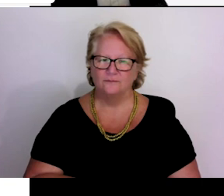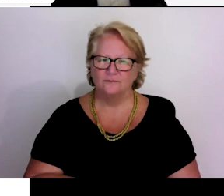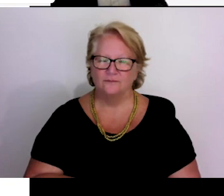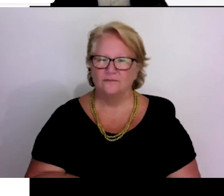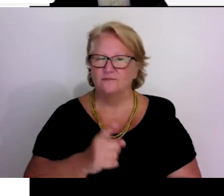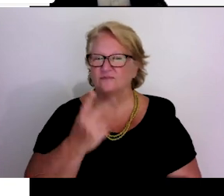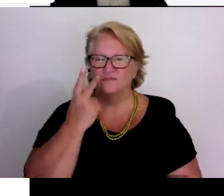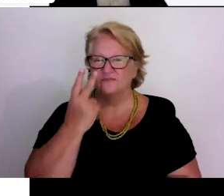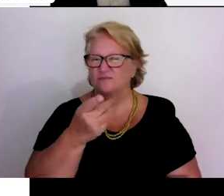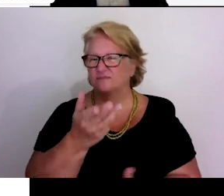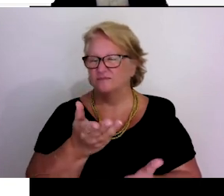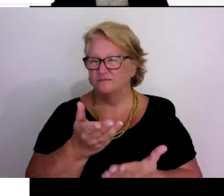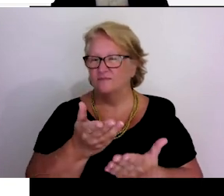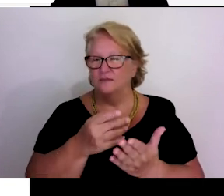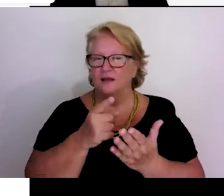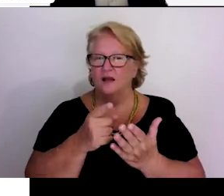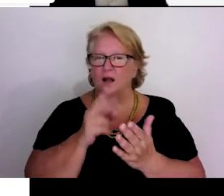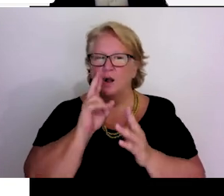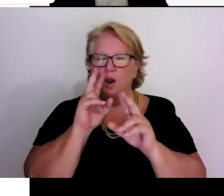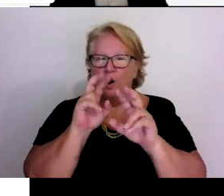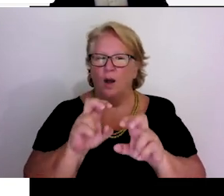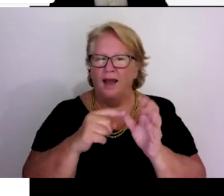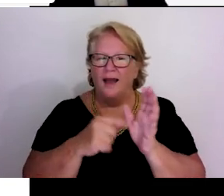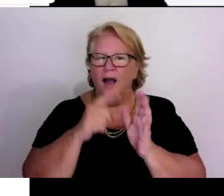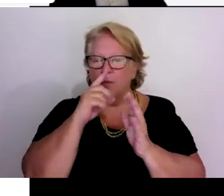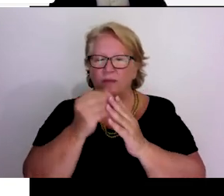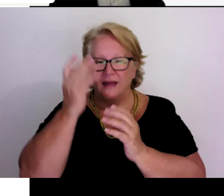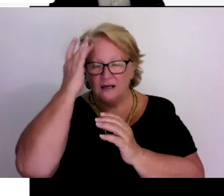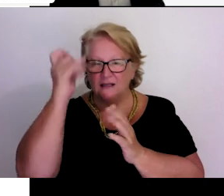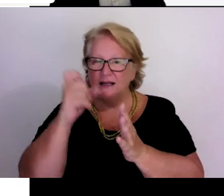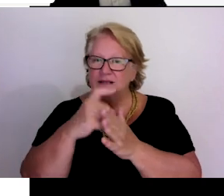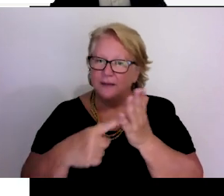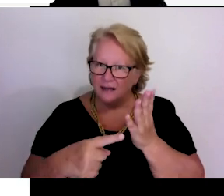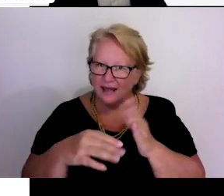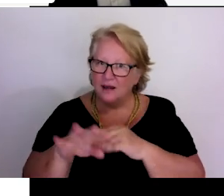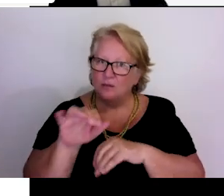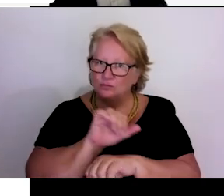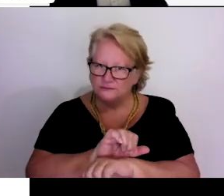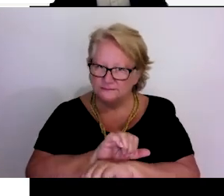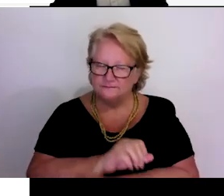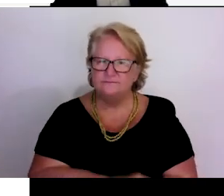one of our linkages, we looked at people with intellectual disability in prison. And we were able